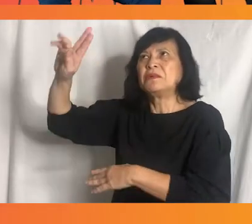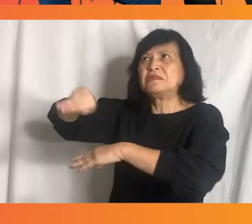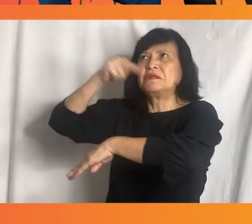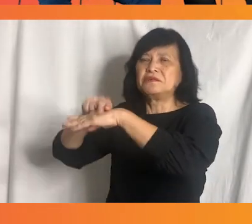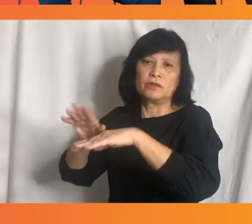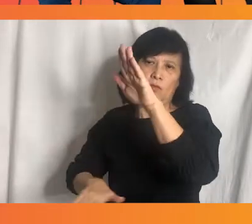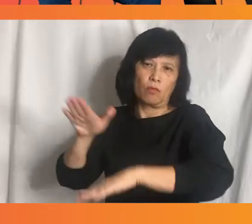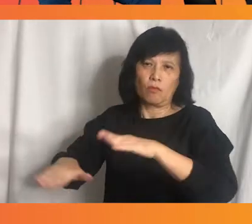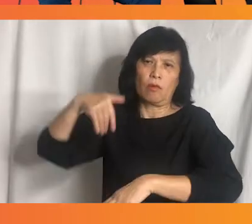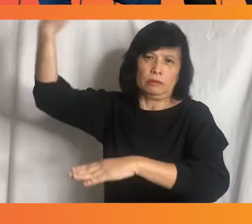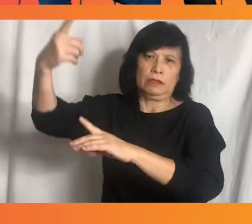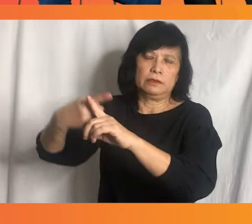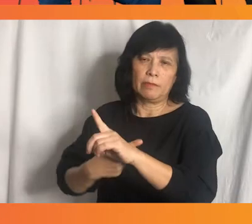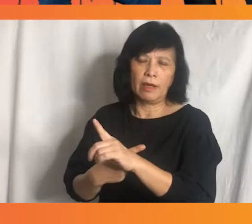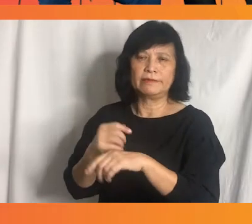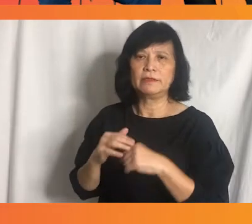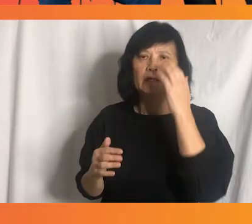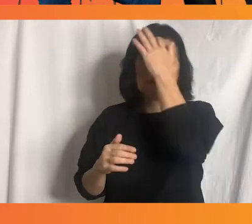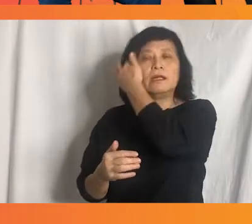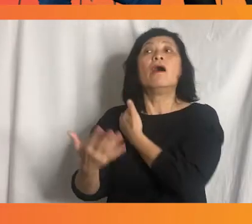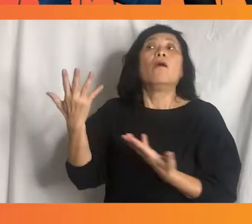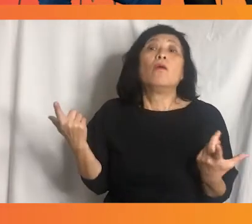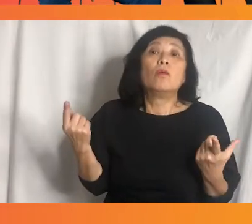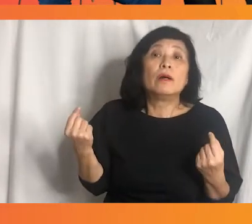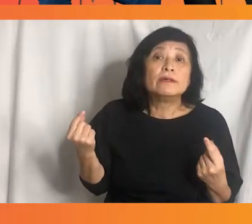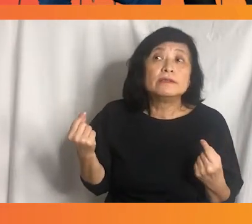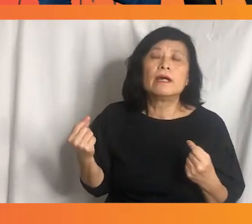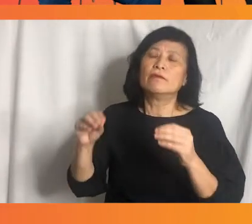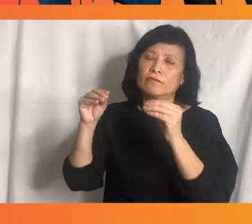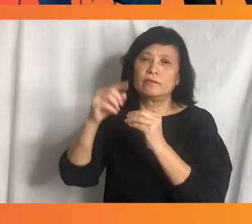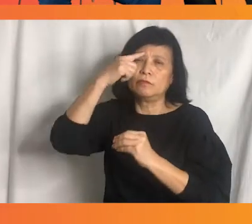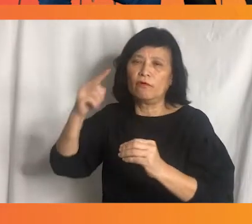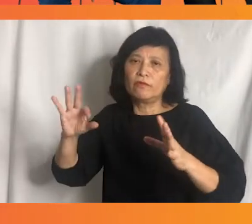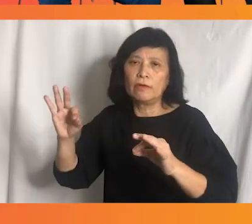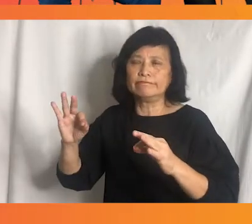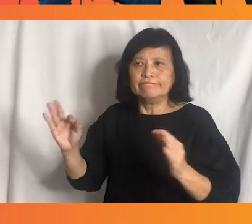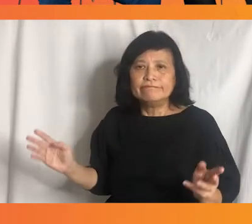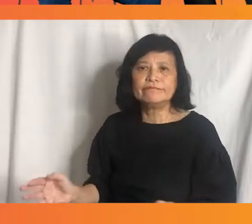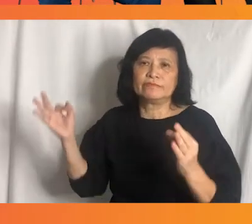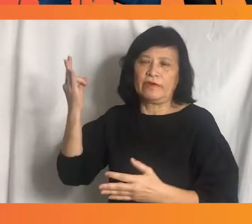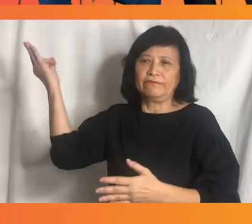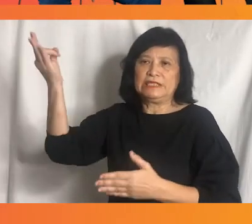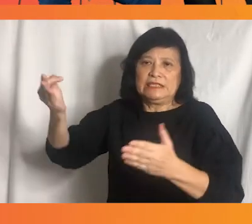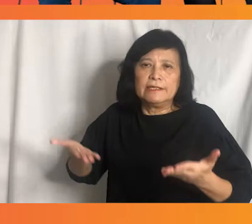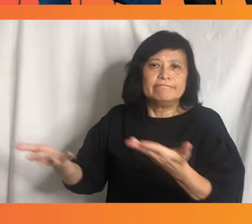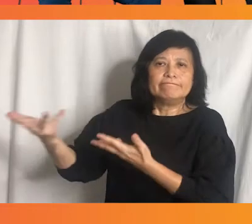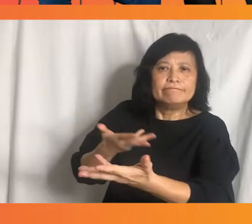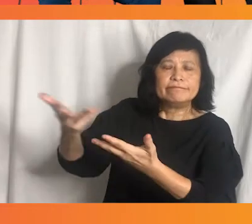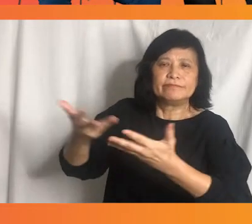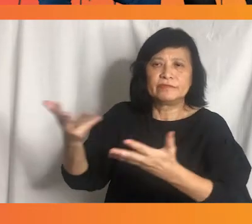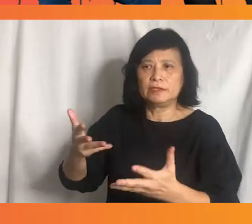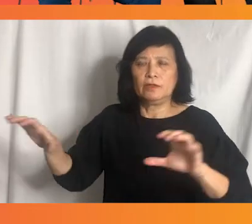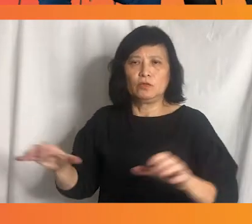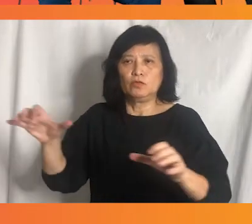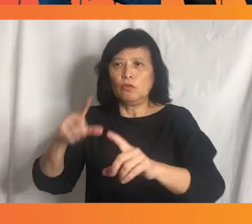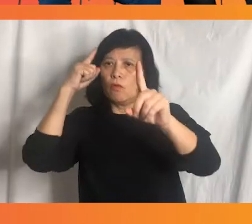month. And what we can do in this stage is to facilitate developing a plan, doing goal setting